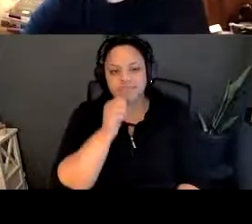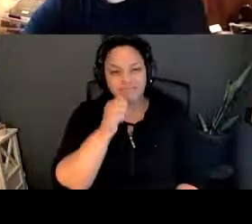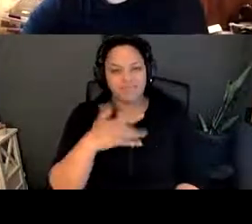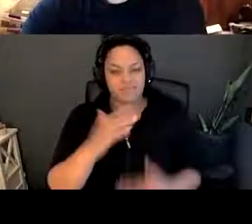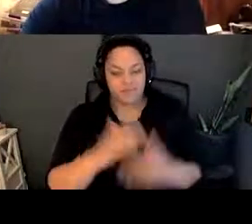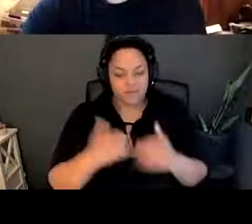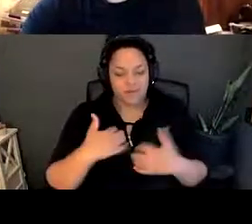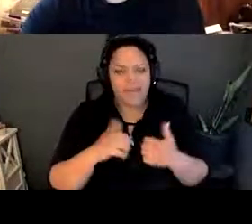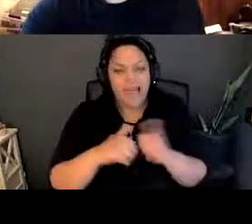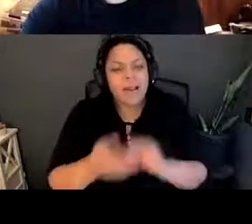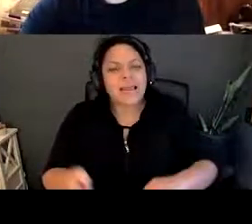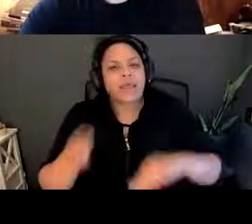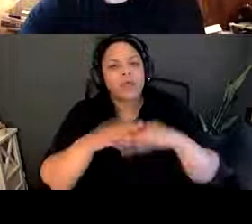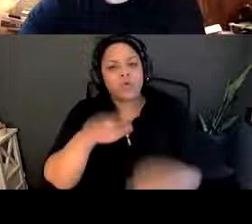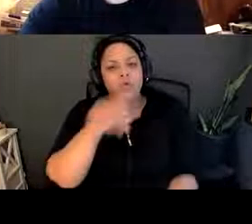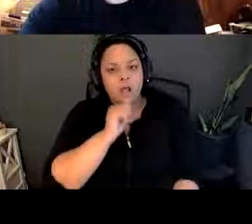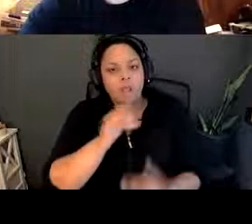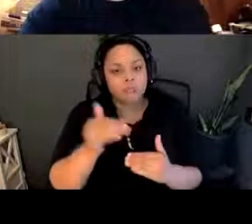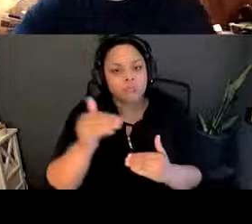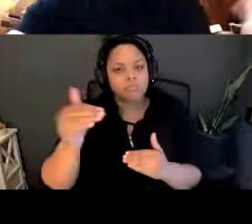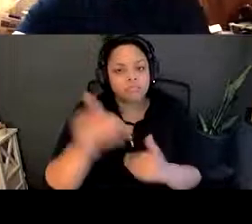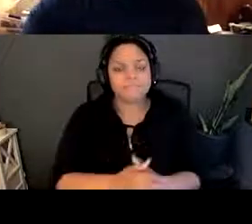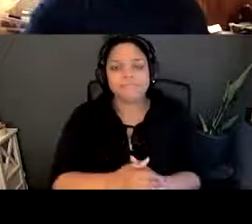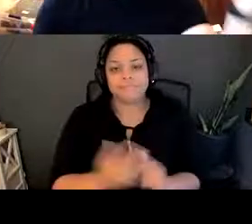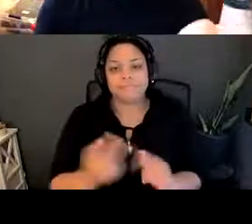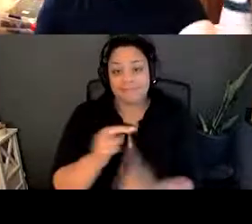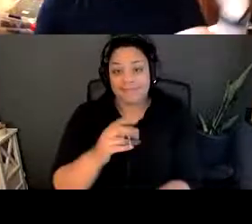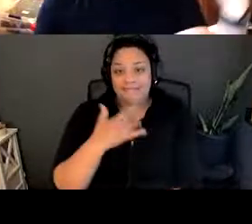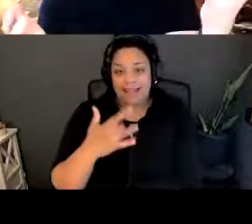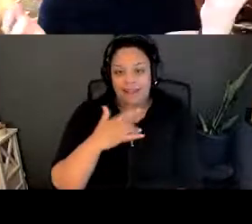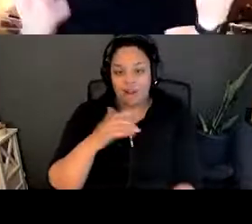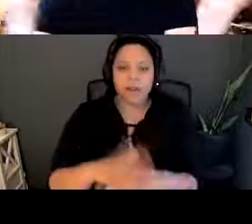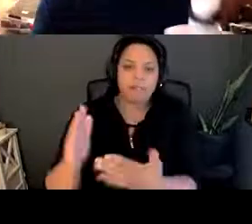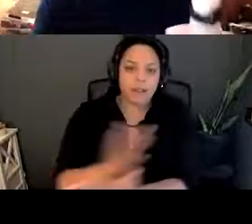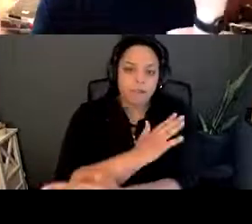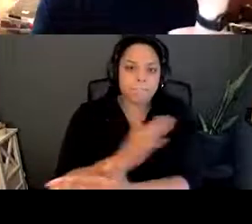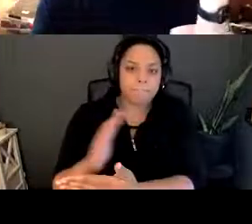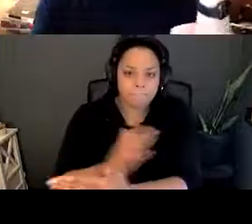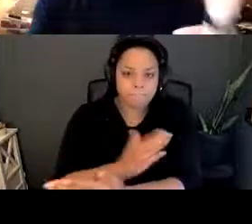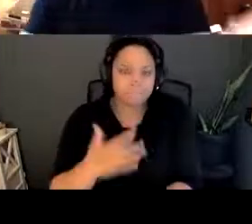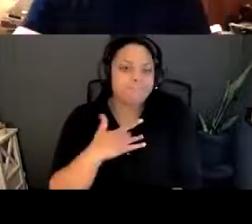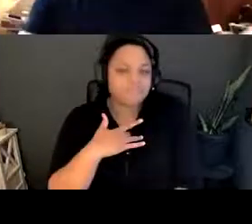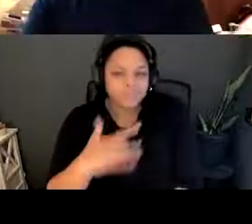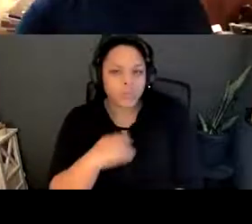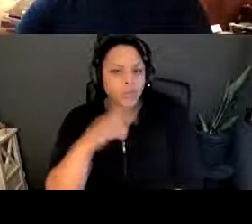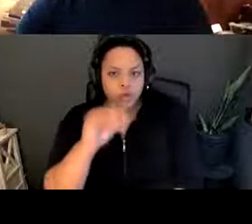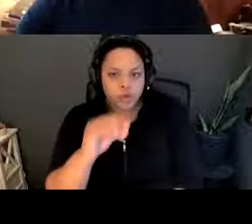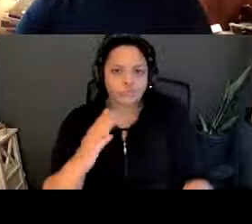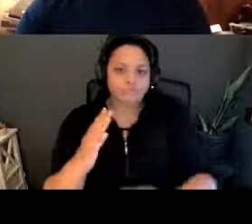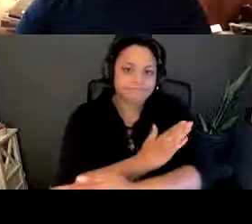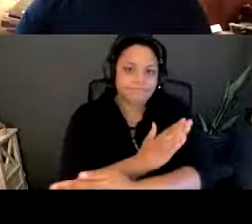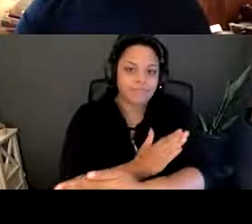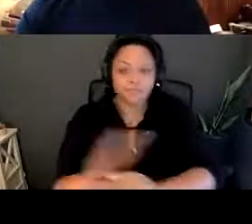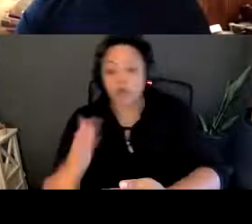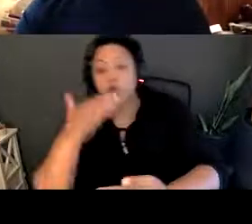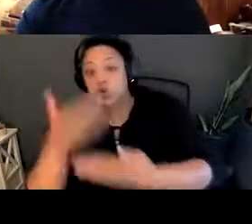you think about feelings in terms of a spectrum, on the one hand, and we do this, we dichotomize emotions, all good, all bad, but there's